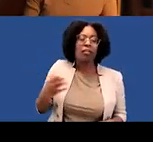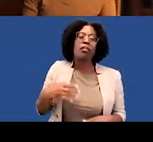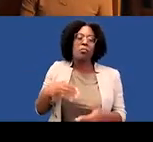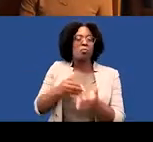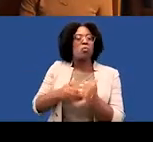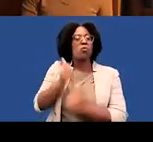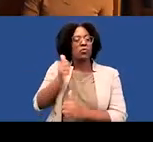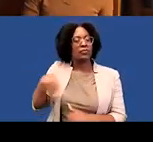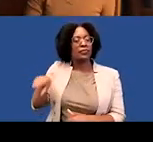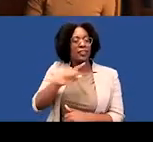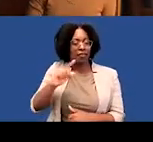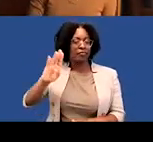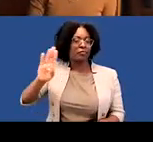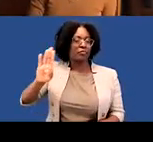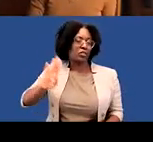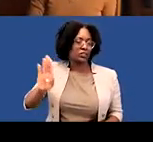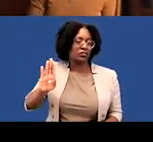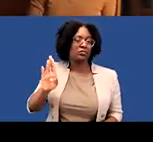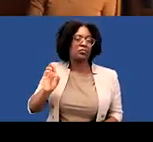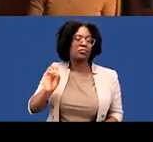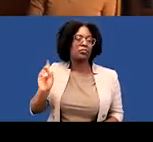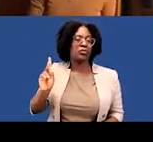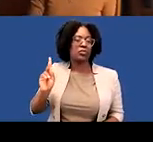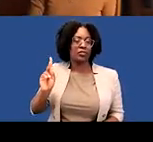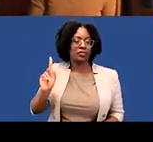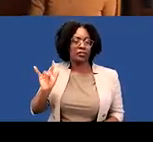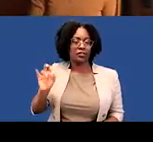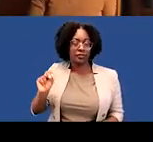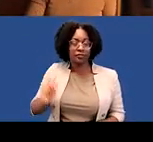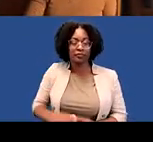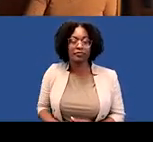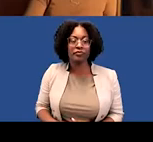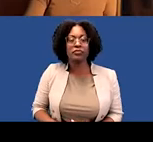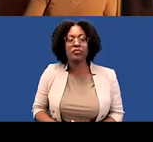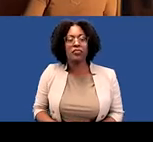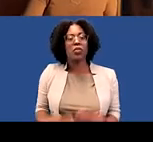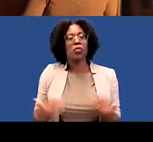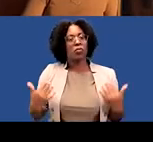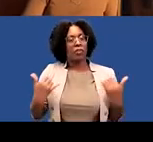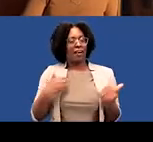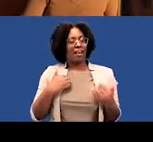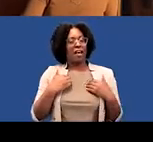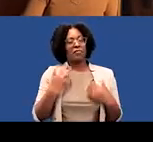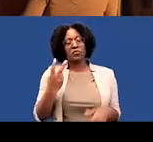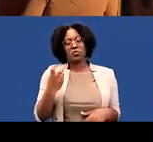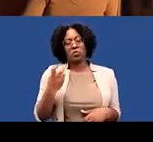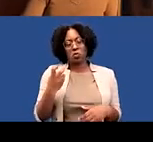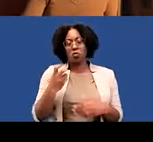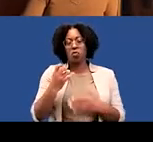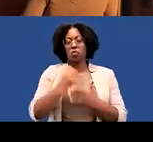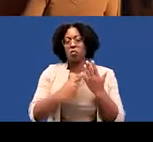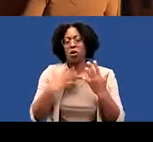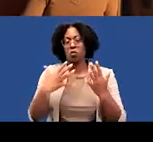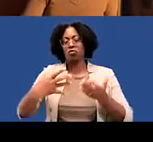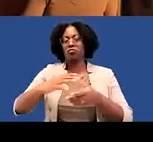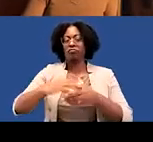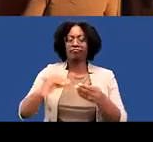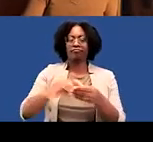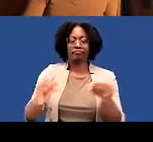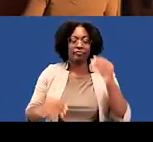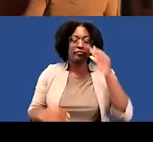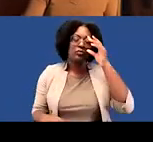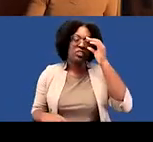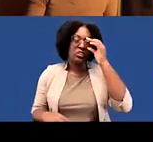So I'm gonna talk about two more pieces quickly. on the right is my